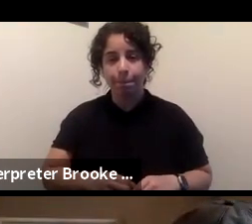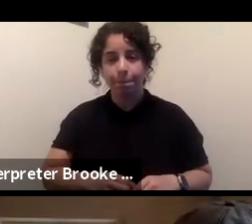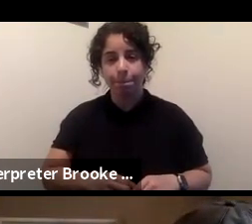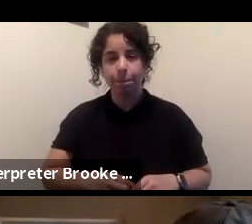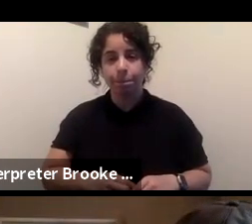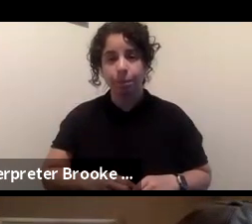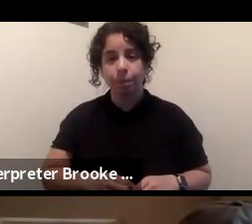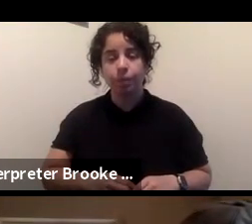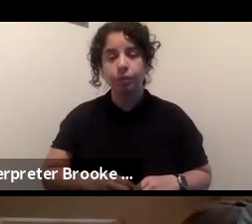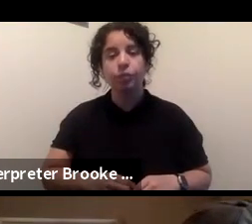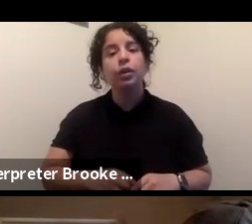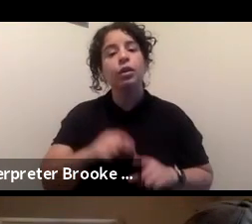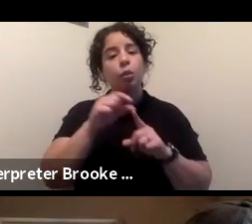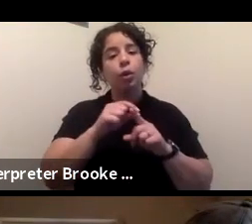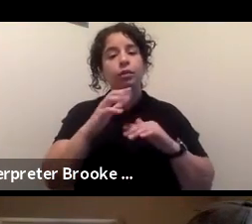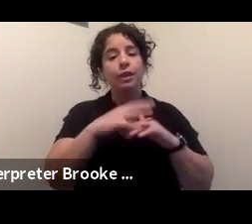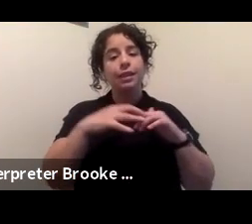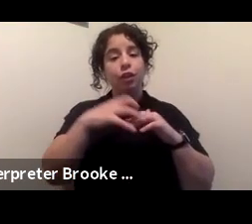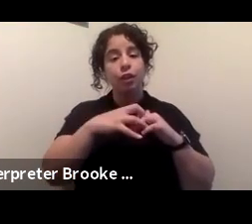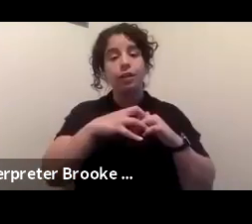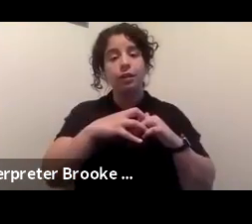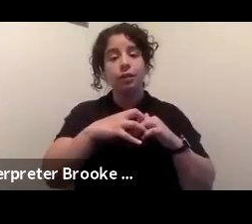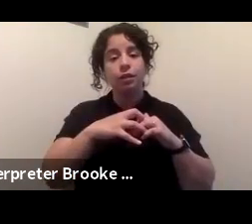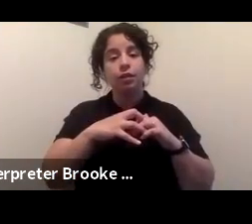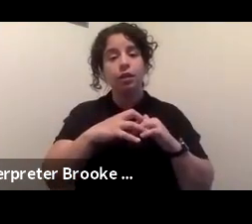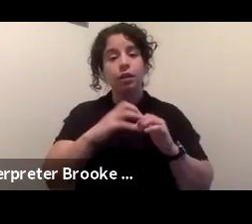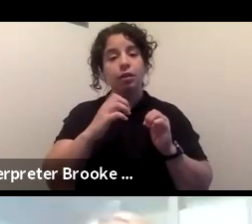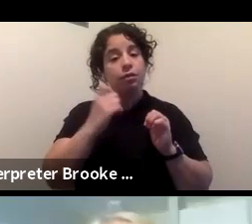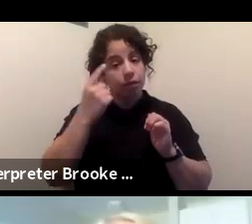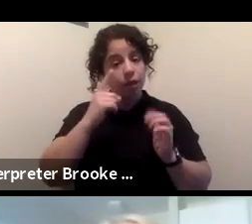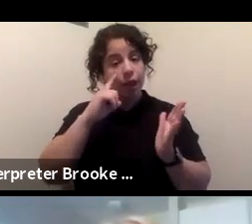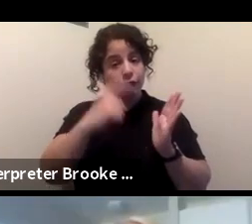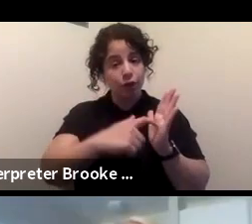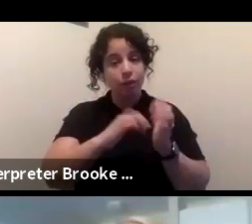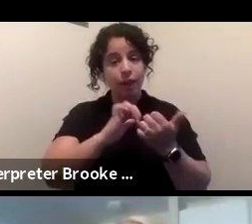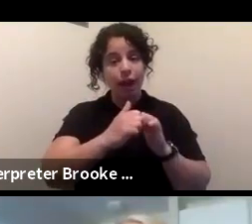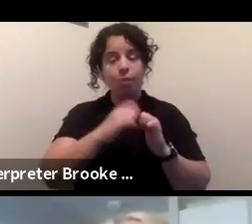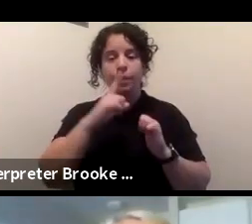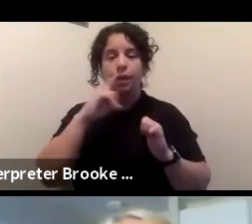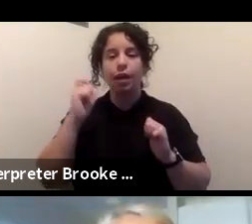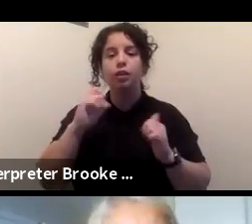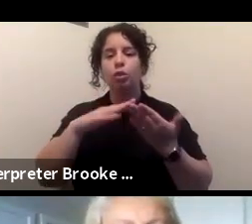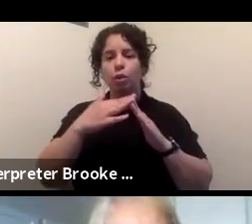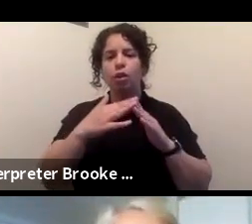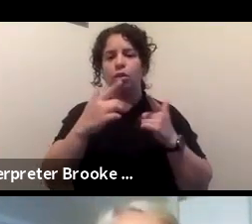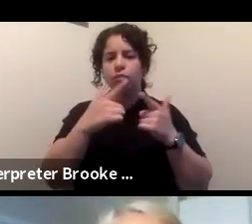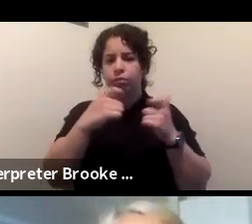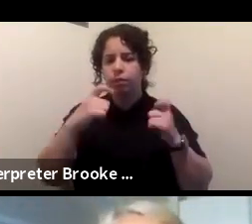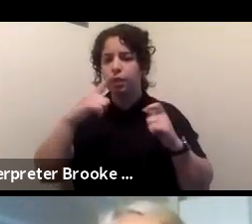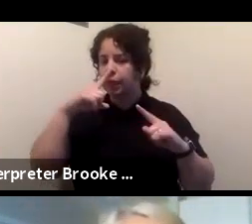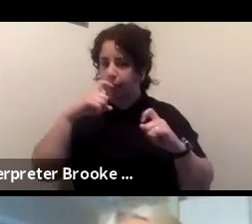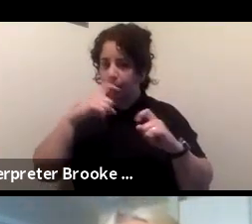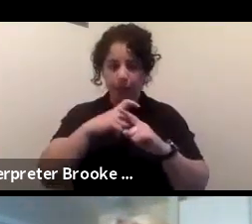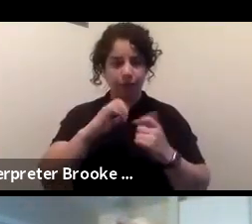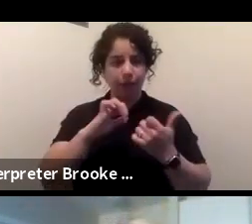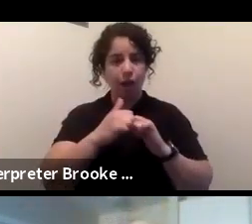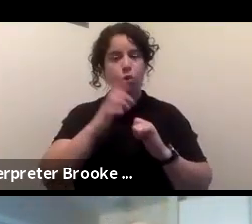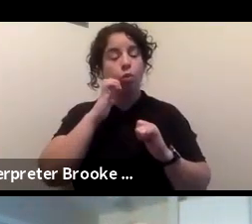We use Indigenous with an acknowledgement of the many complex ways the community, family,